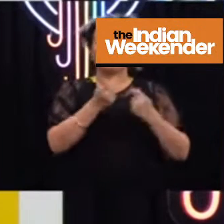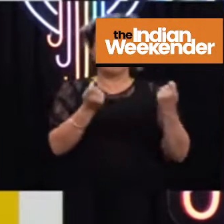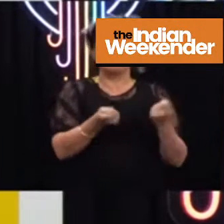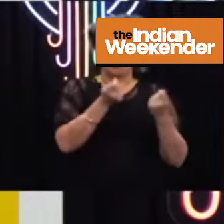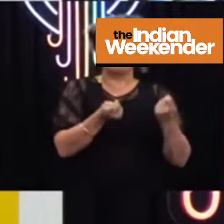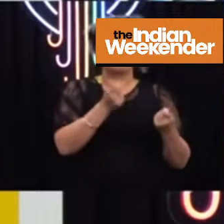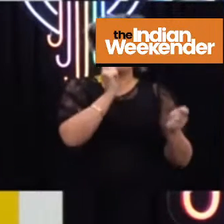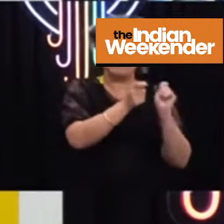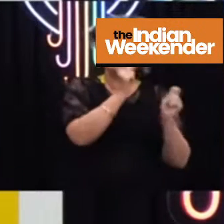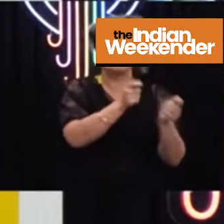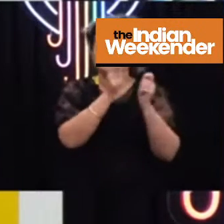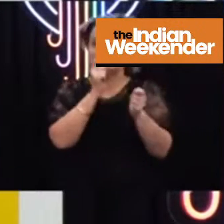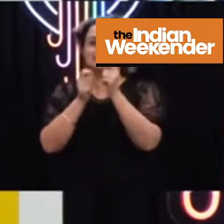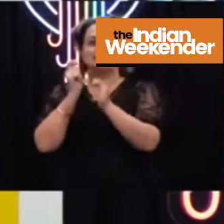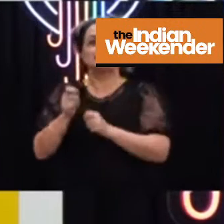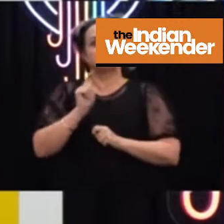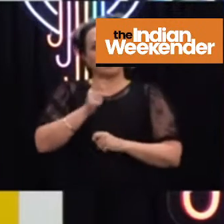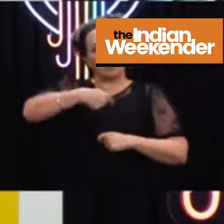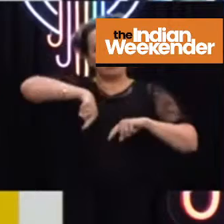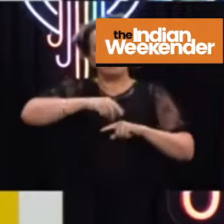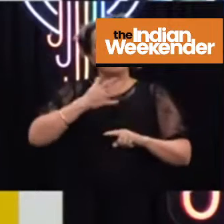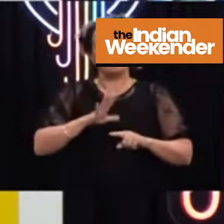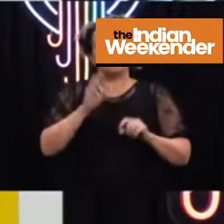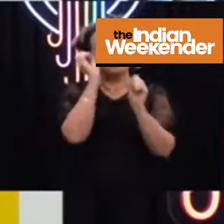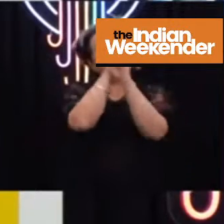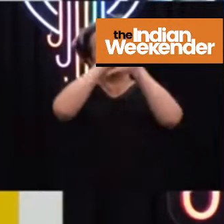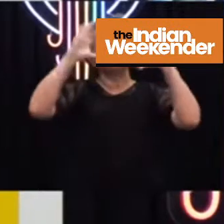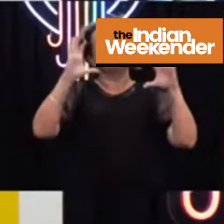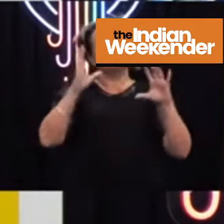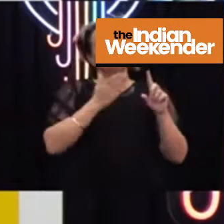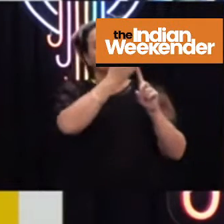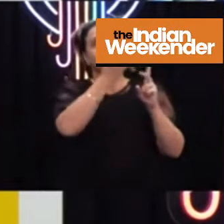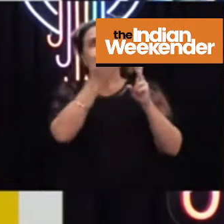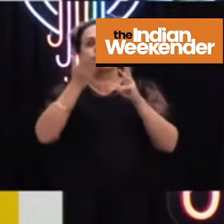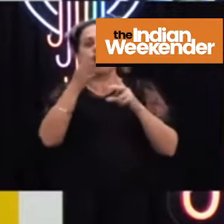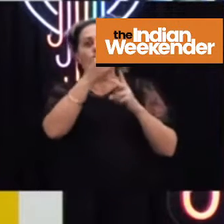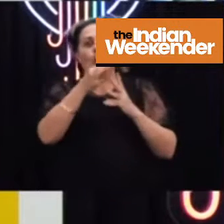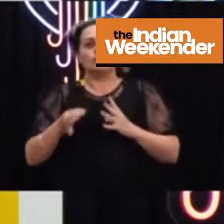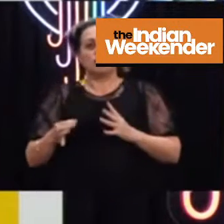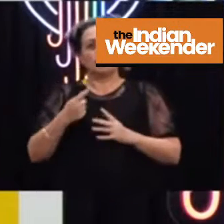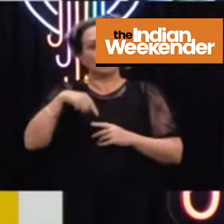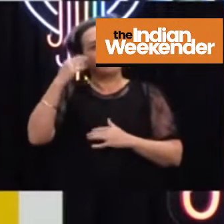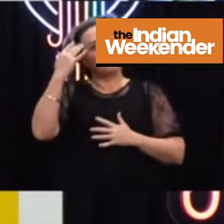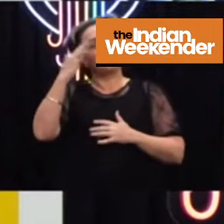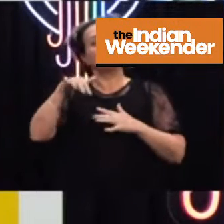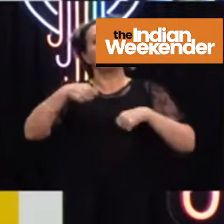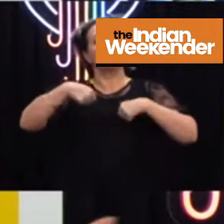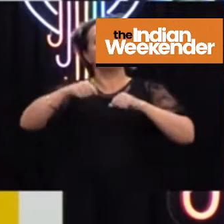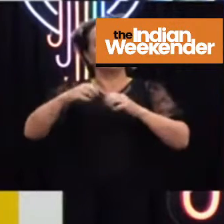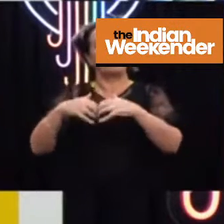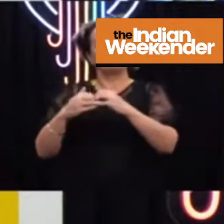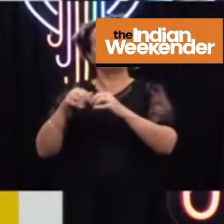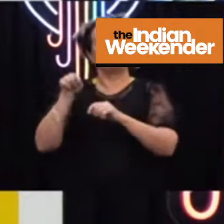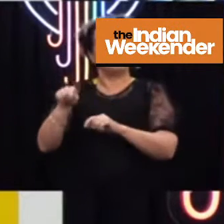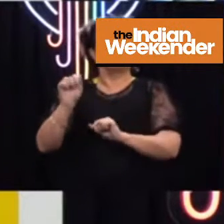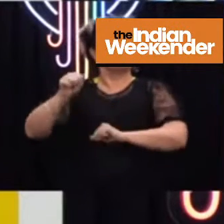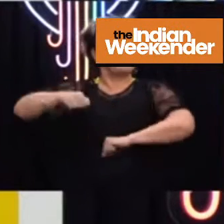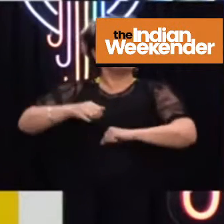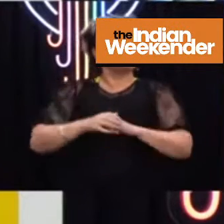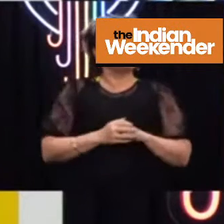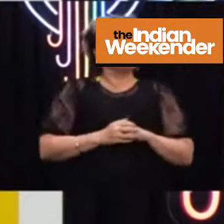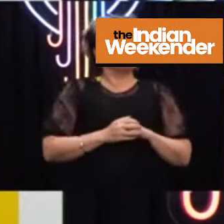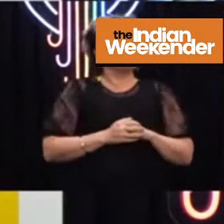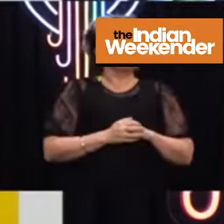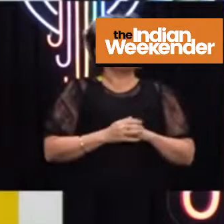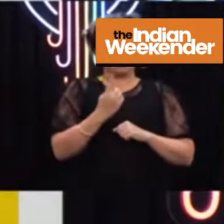we continue to say, let's consider everything, and certainly supermarkets have been on our agenda for something that should be considered. Yes, and just